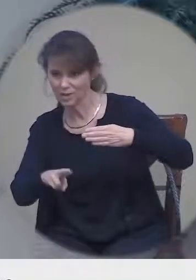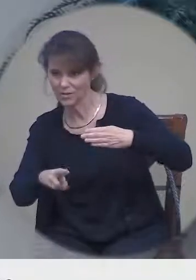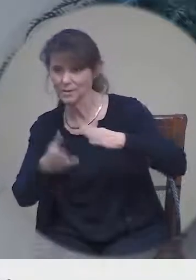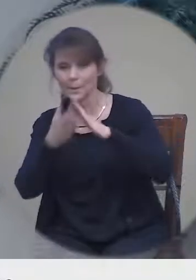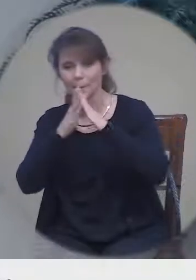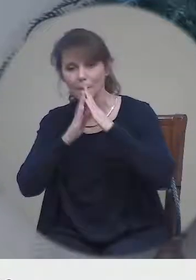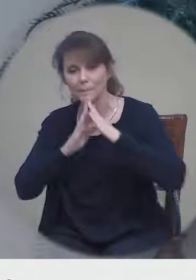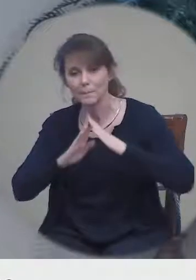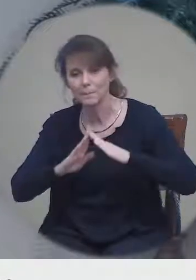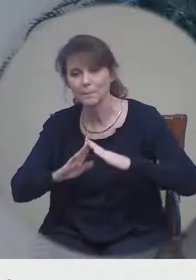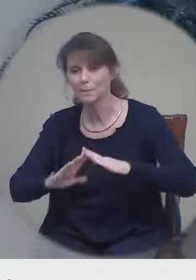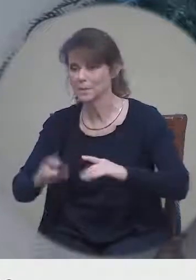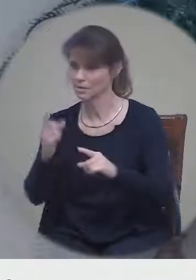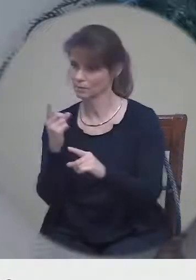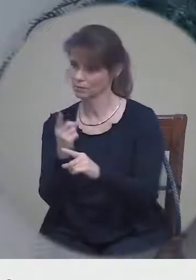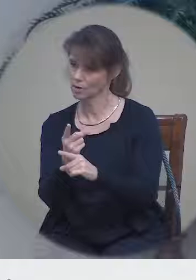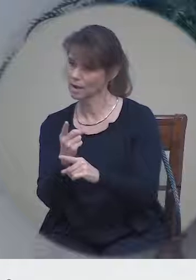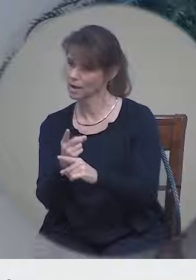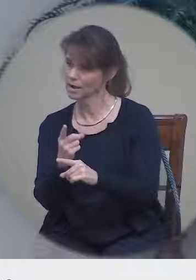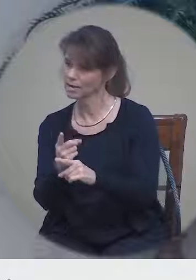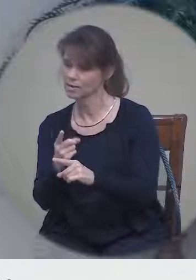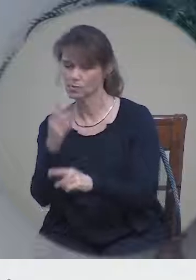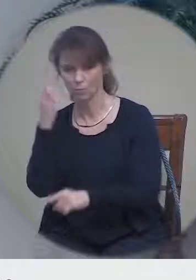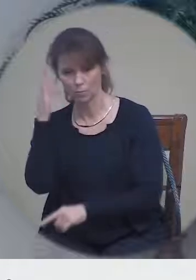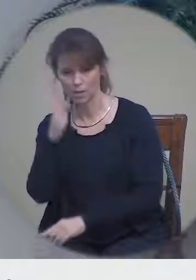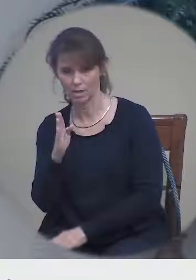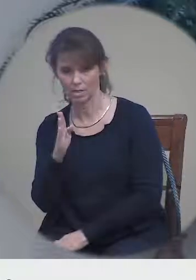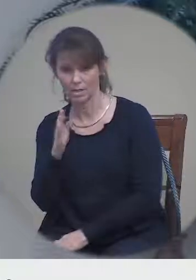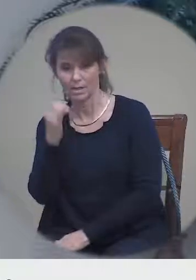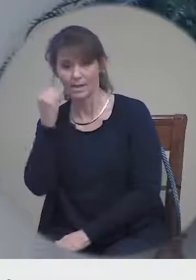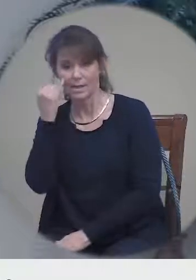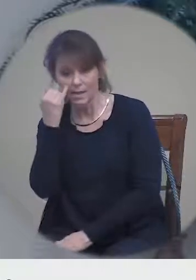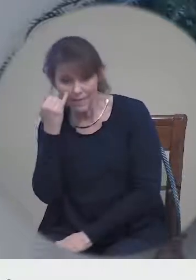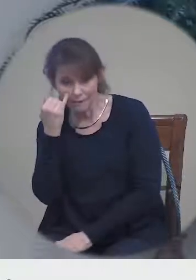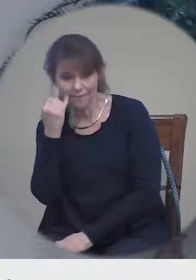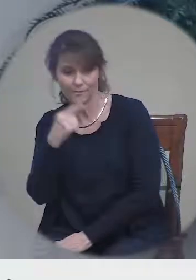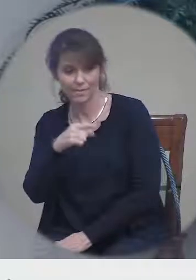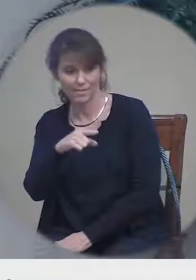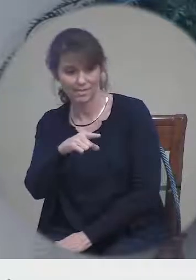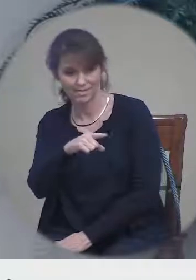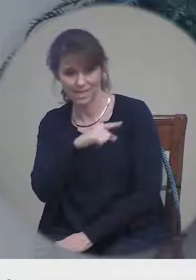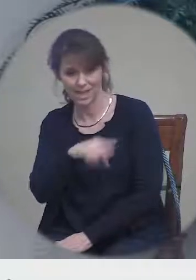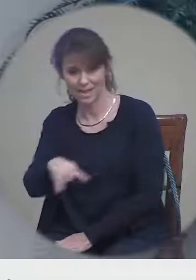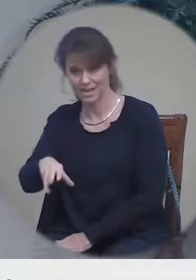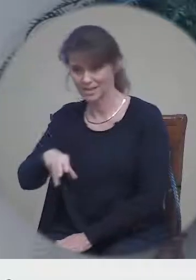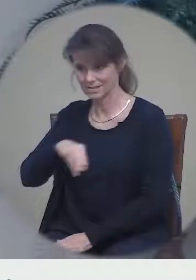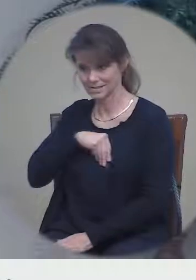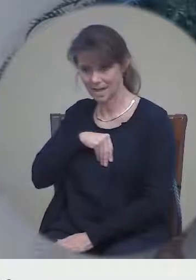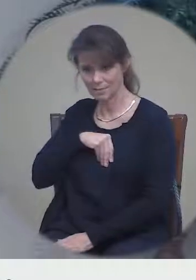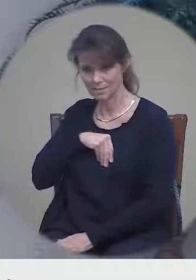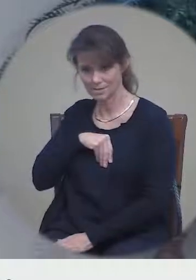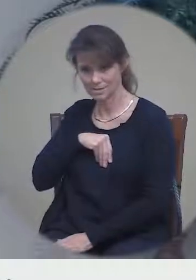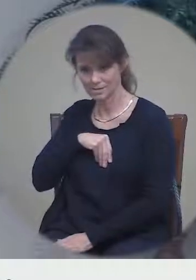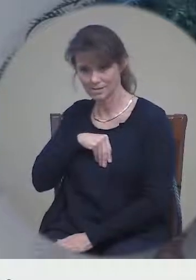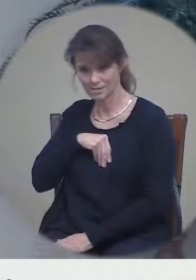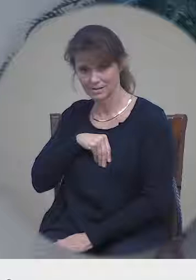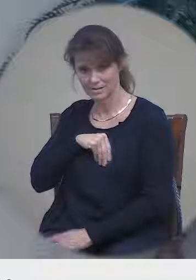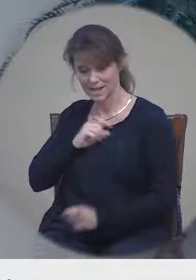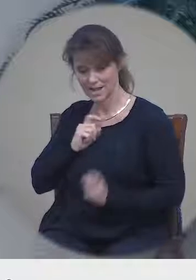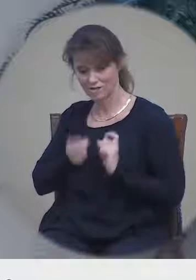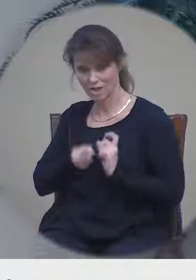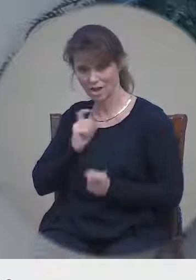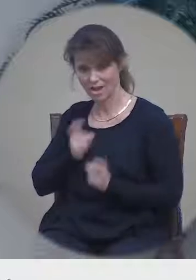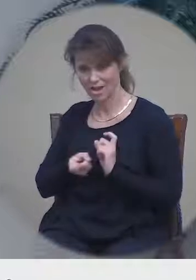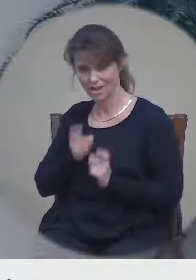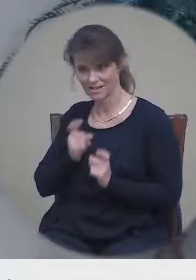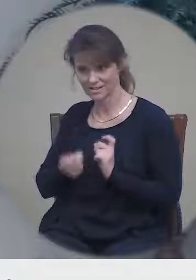of righteousness to those whom have been trained by it. We still